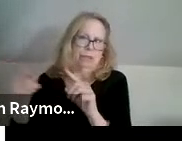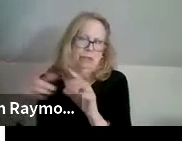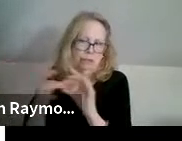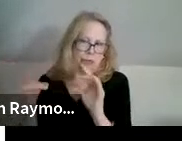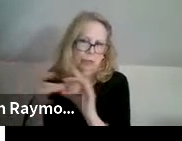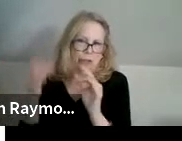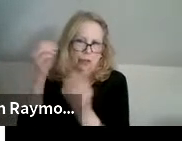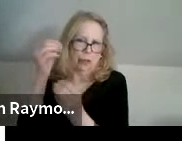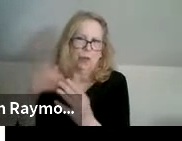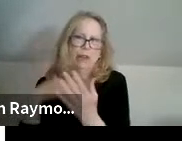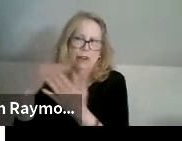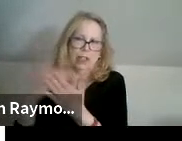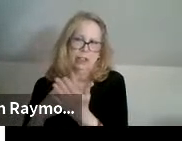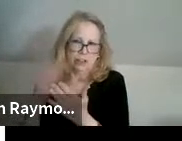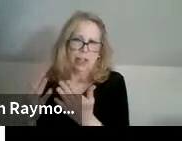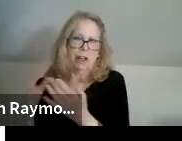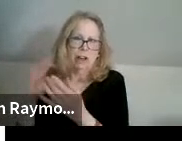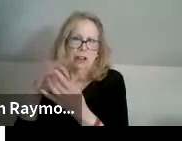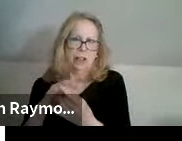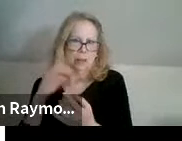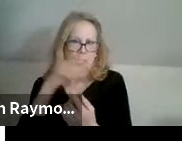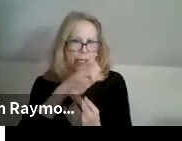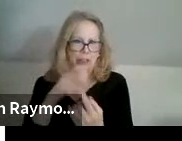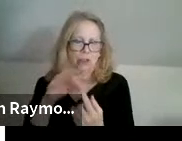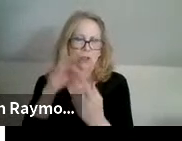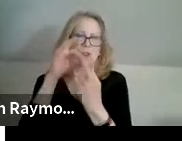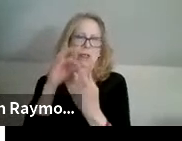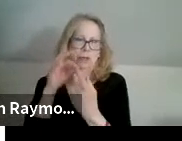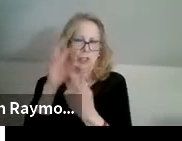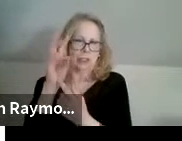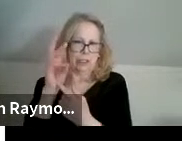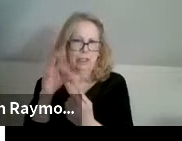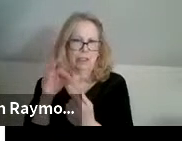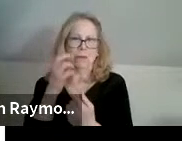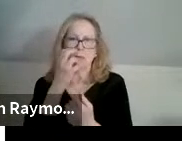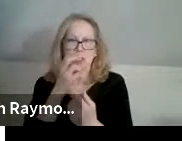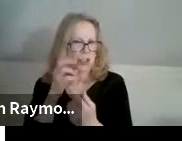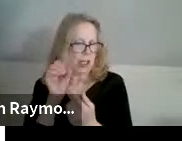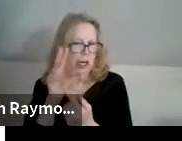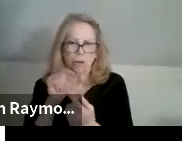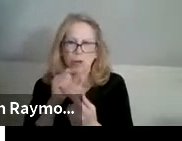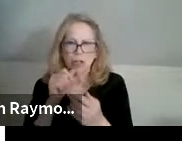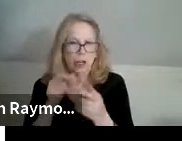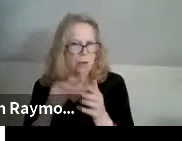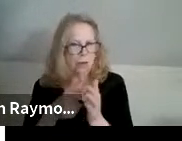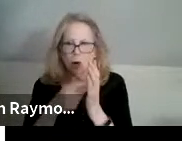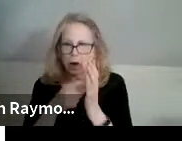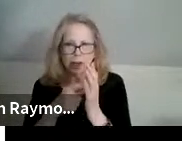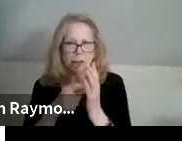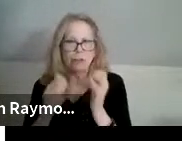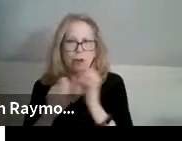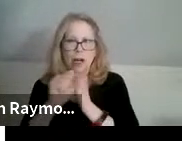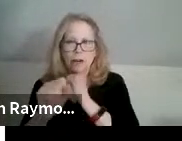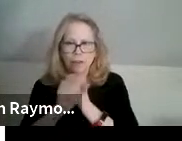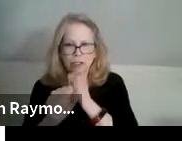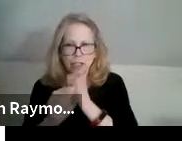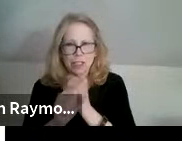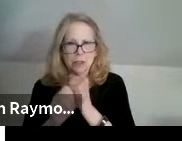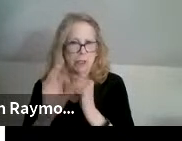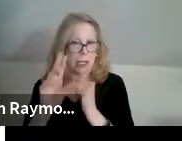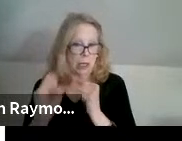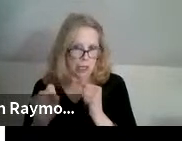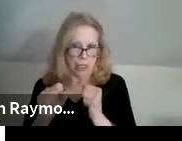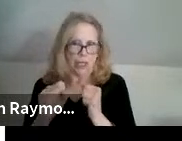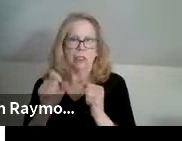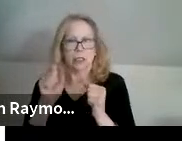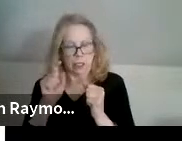ties into item 6, exception 6, speech out should not be required for advertisement and other similar information unless they convey information that can be used